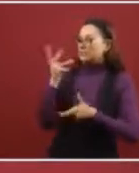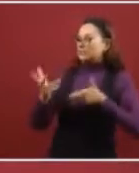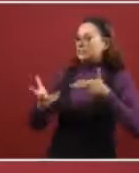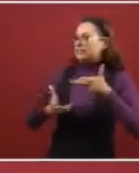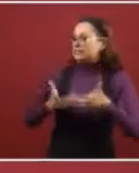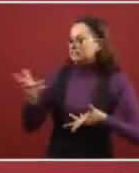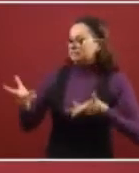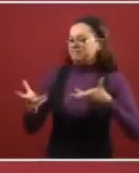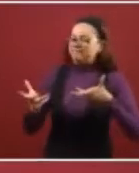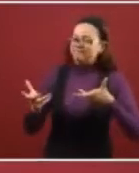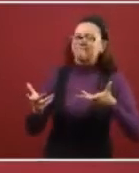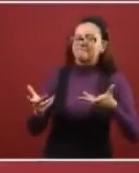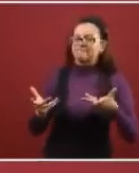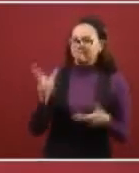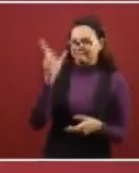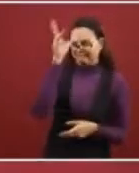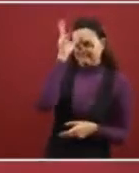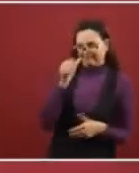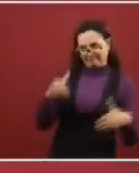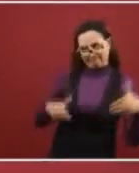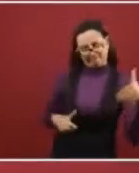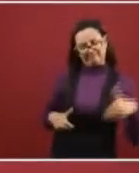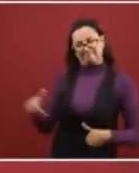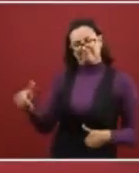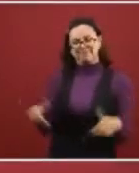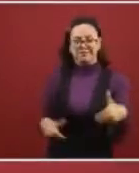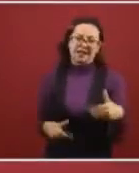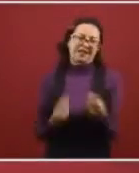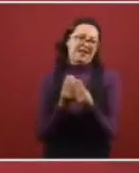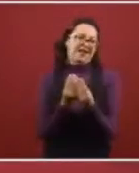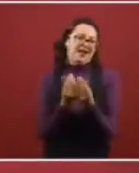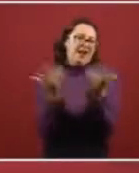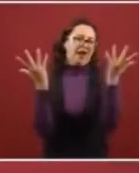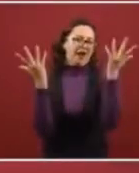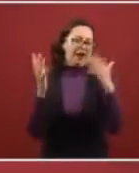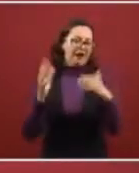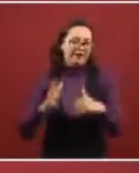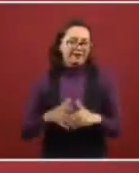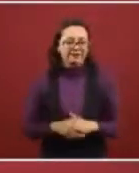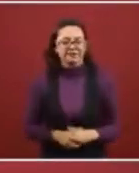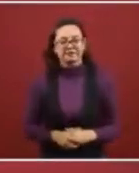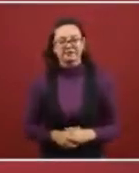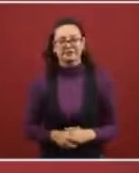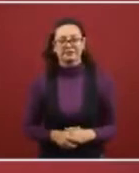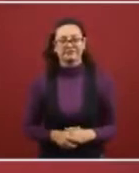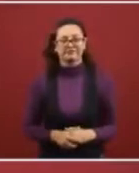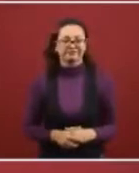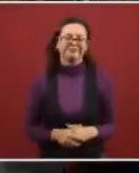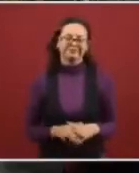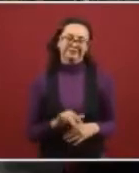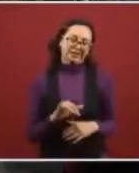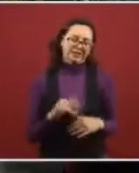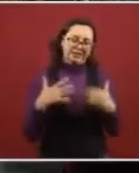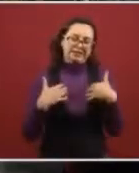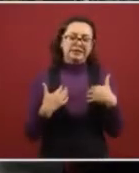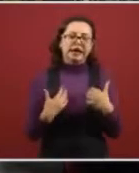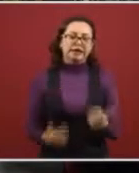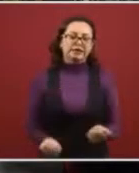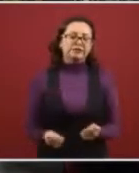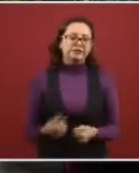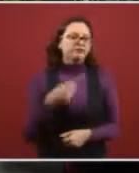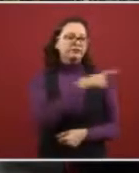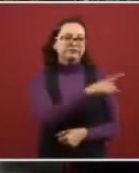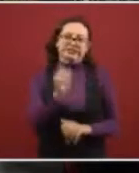están of course they're de acuerdo. Not in agreement with this. Es entendible. I can understand that.